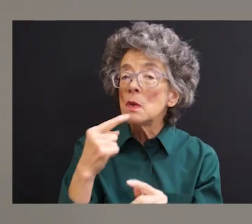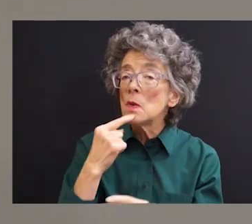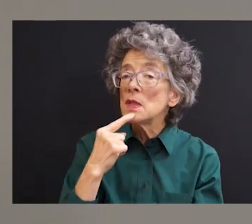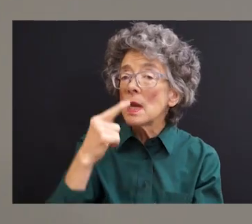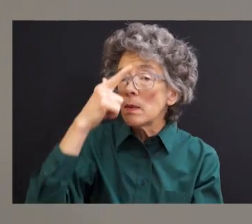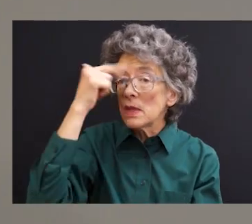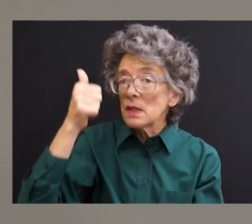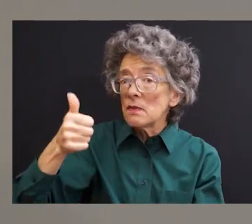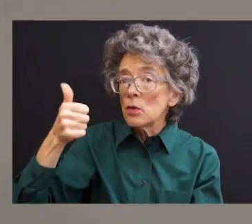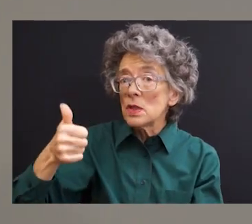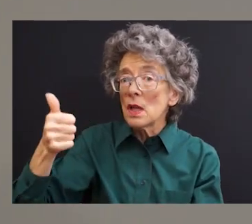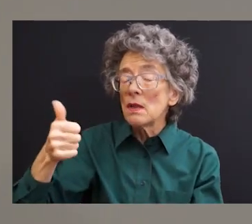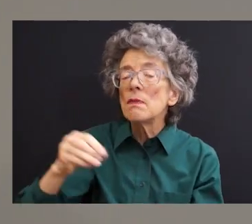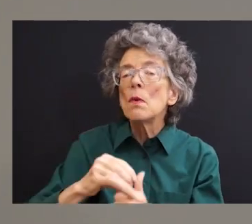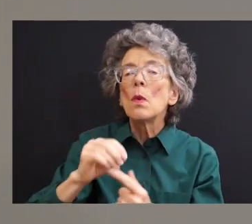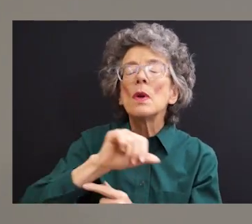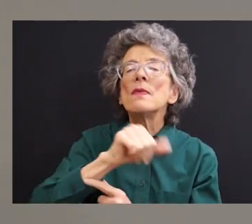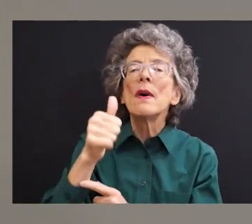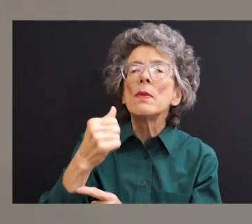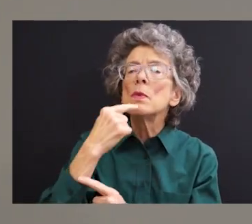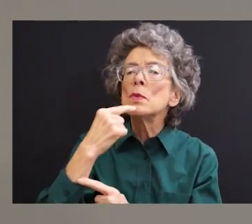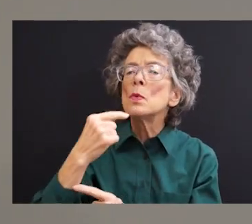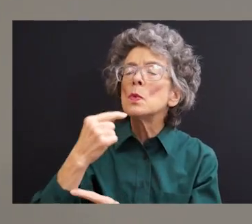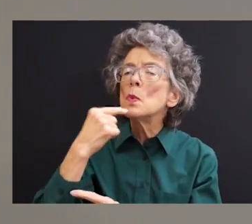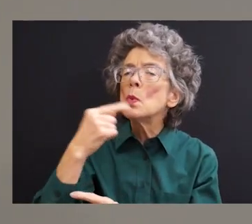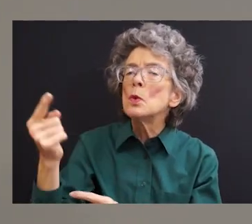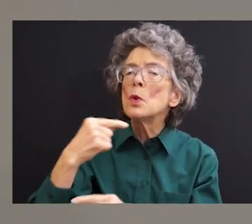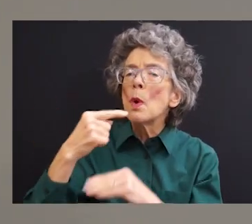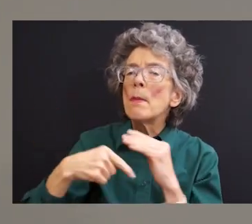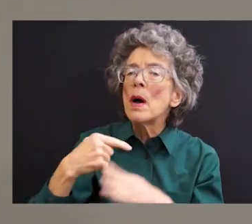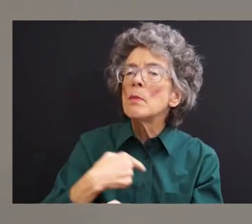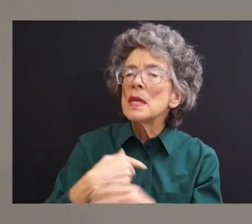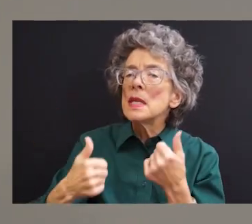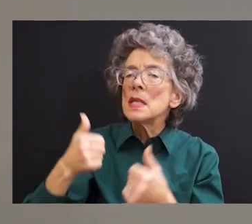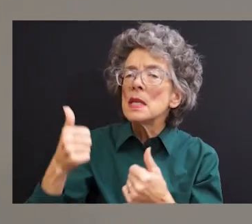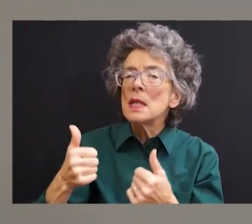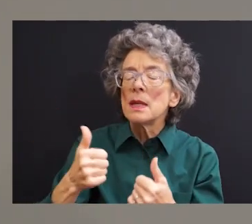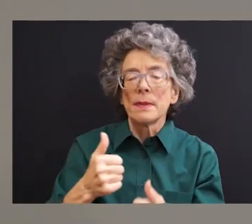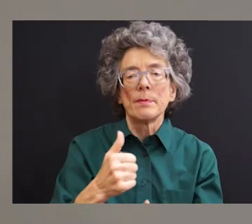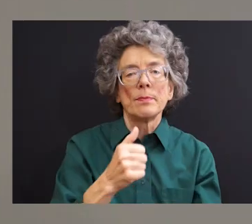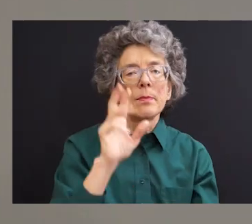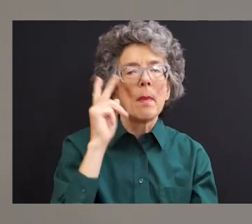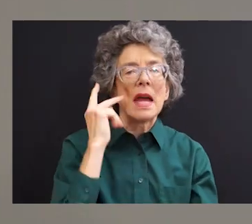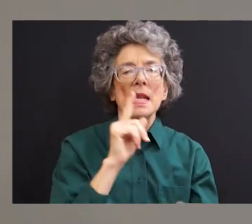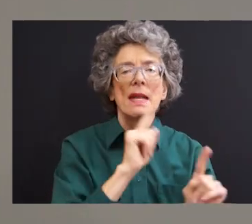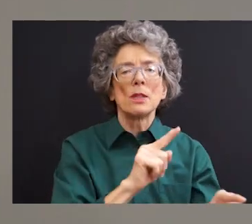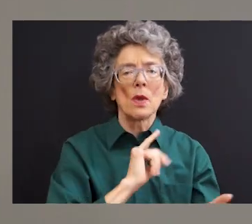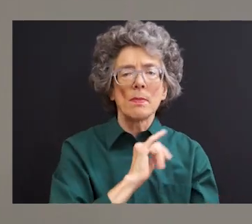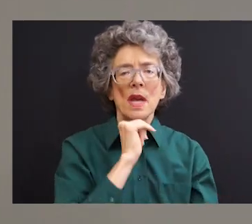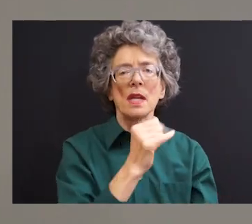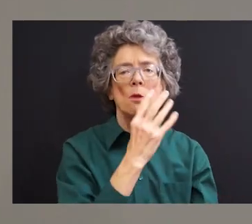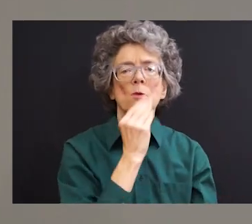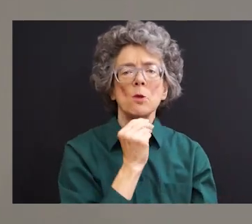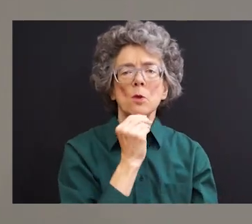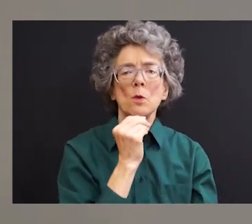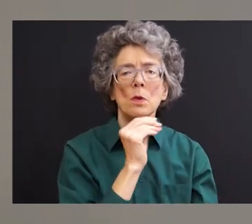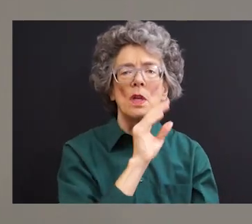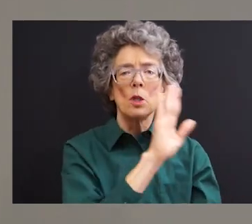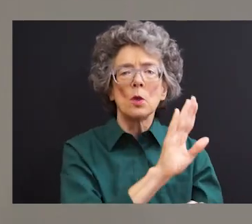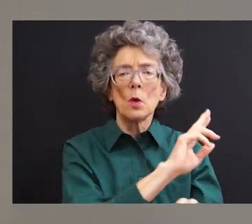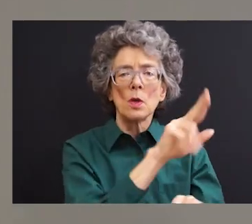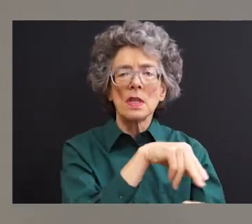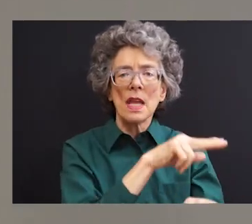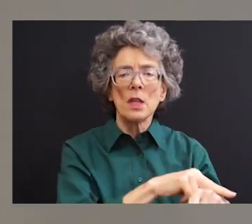own, or have others told you about me?" Pilate answered, "I am not a Jew, am I? Your own nation and the